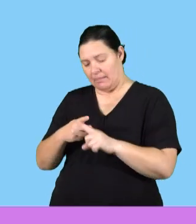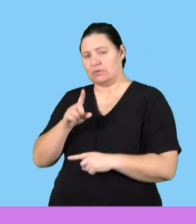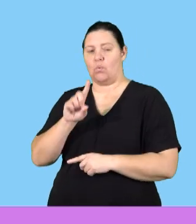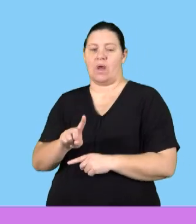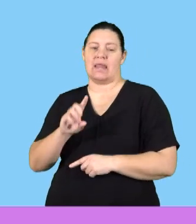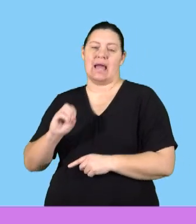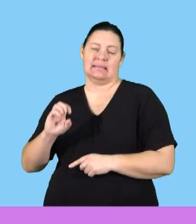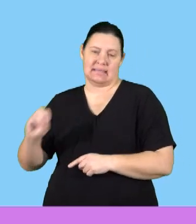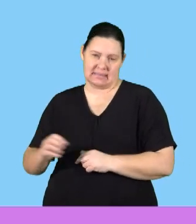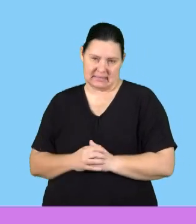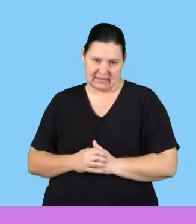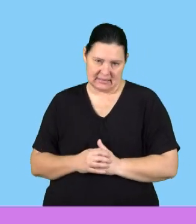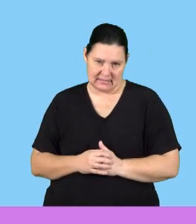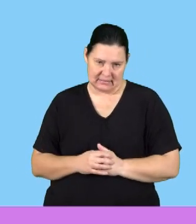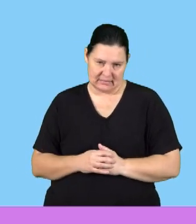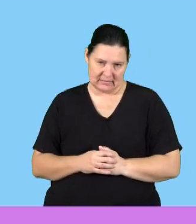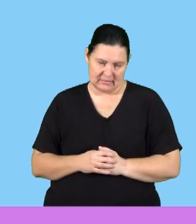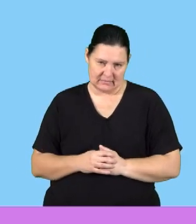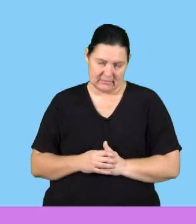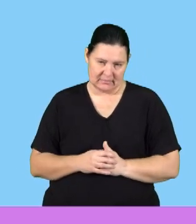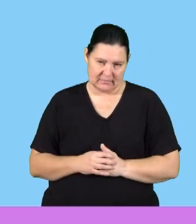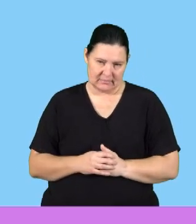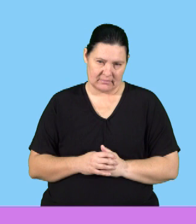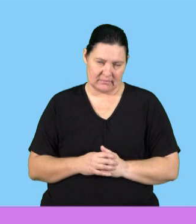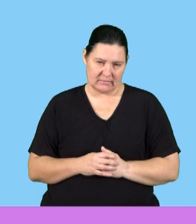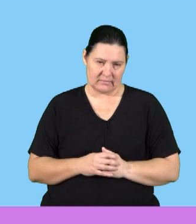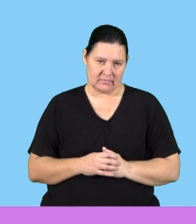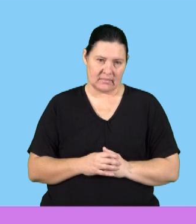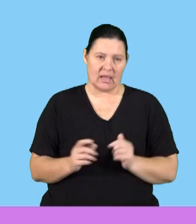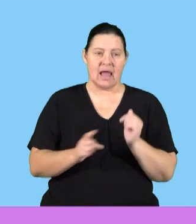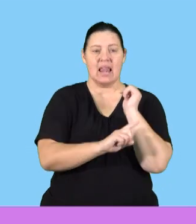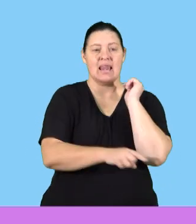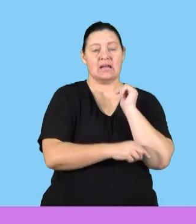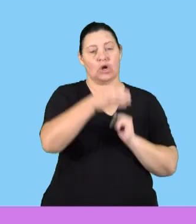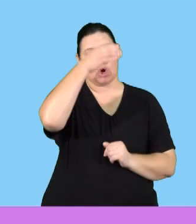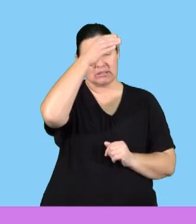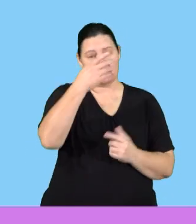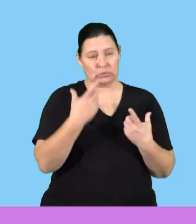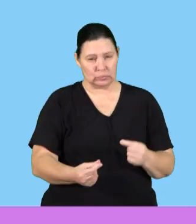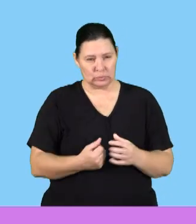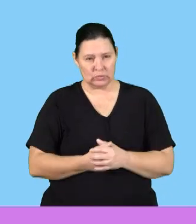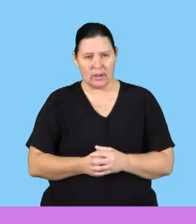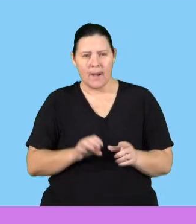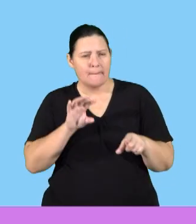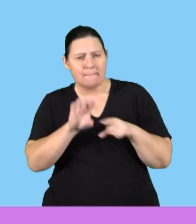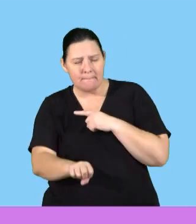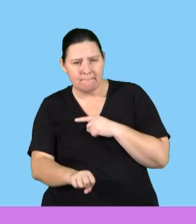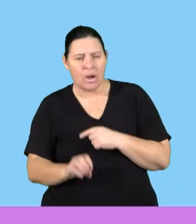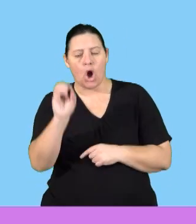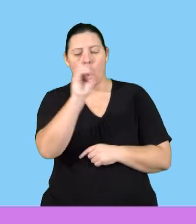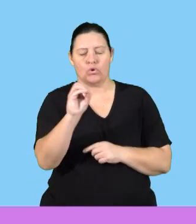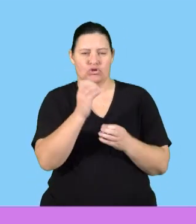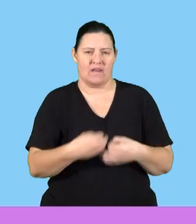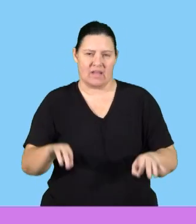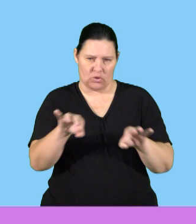more, percentage sign, stay away from pressing that percentage sign. And the last concept that we did was to